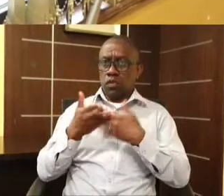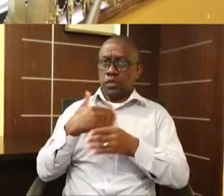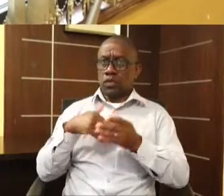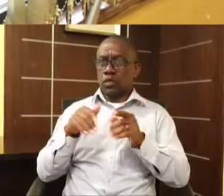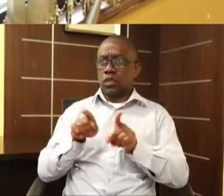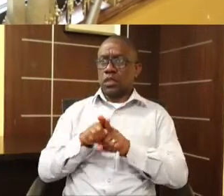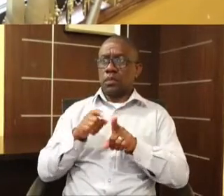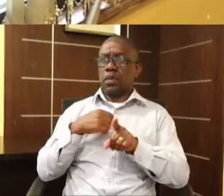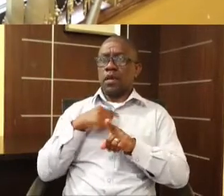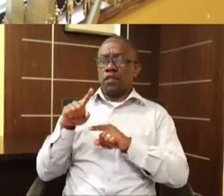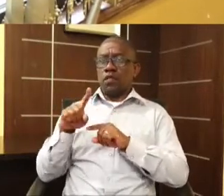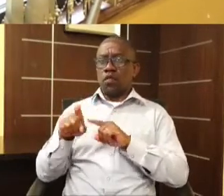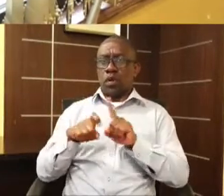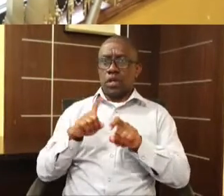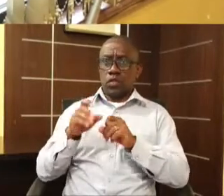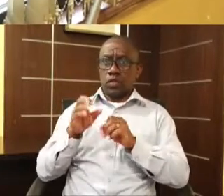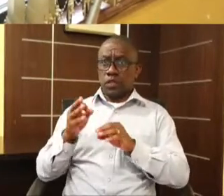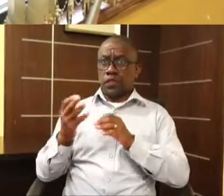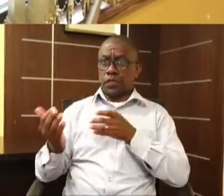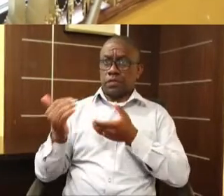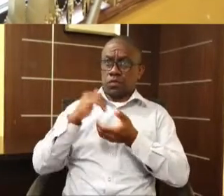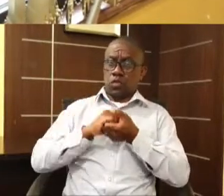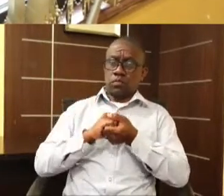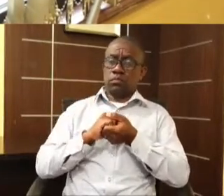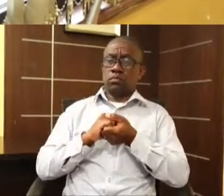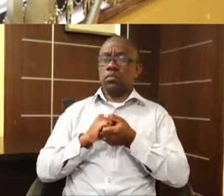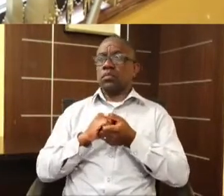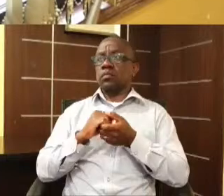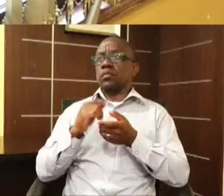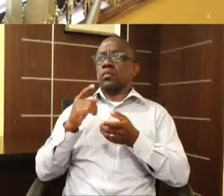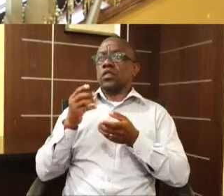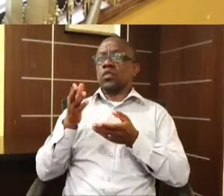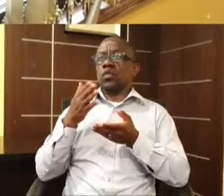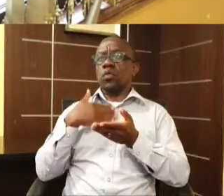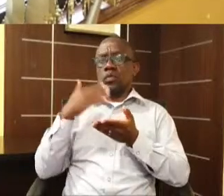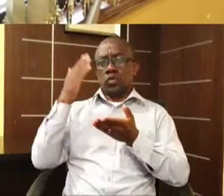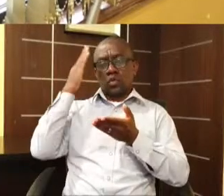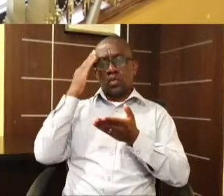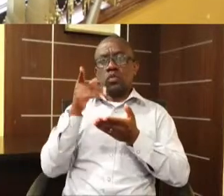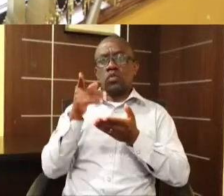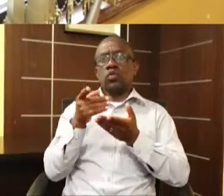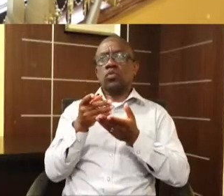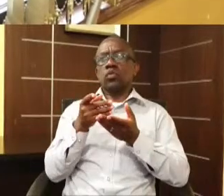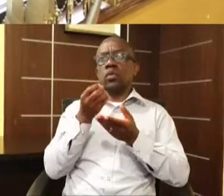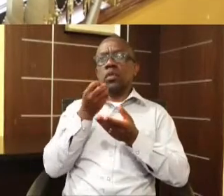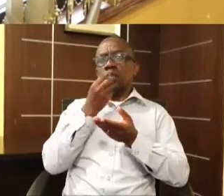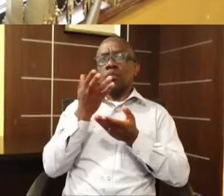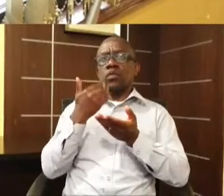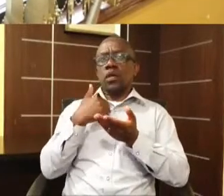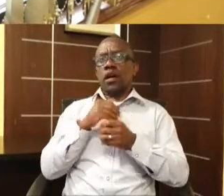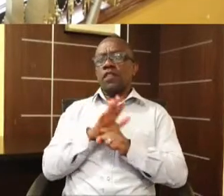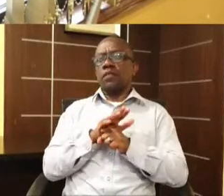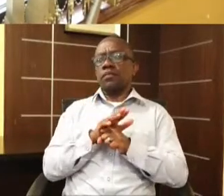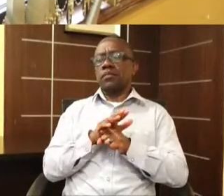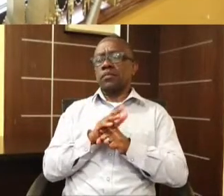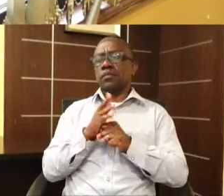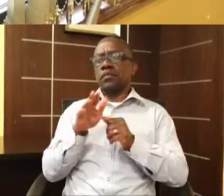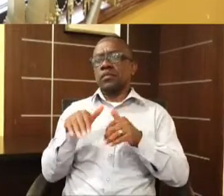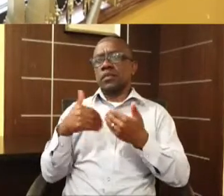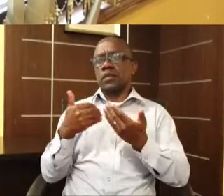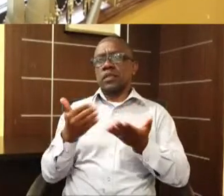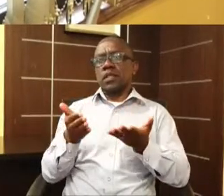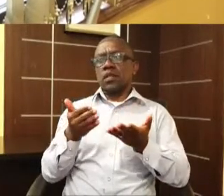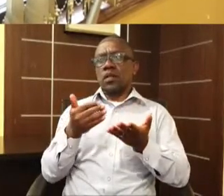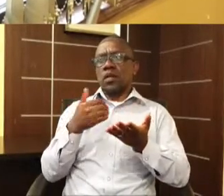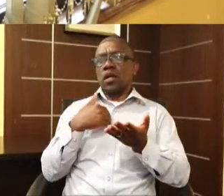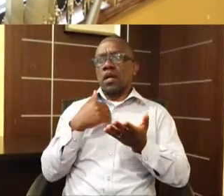person enters the journey, like for HPV, how much information do you know about HPV? So we have